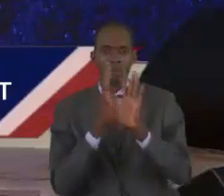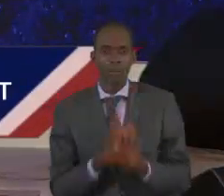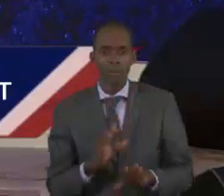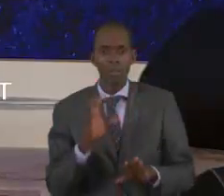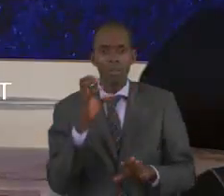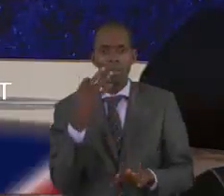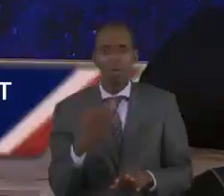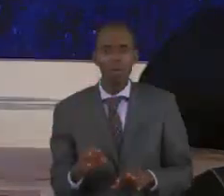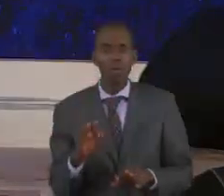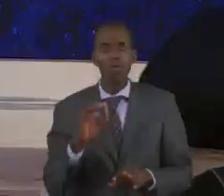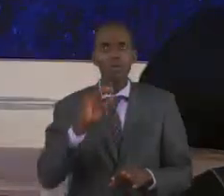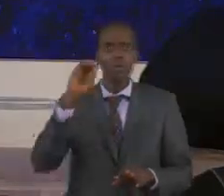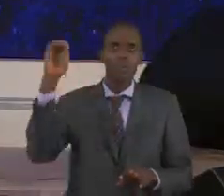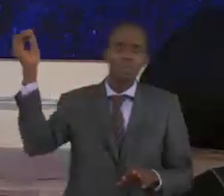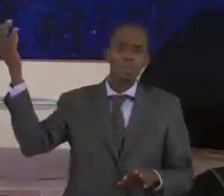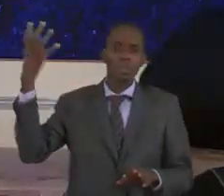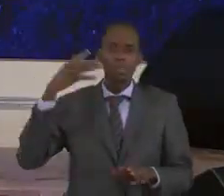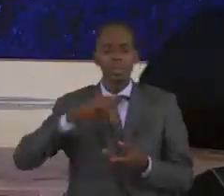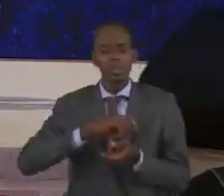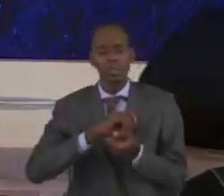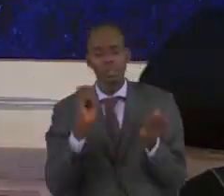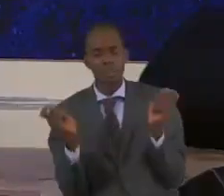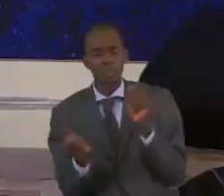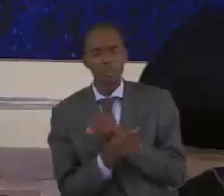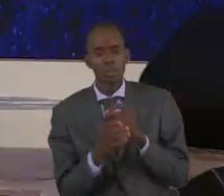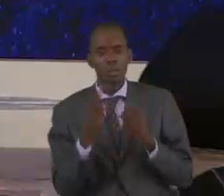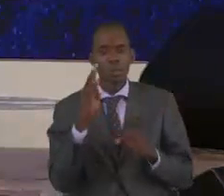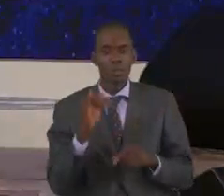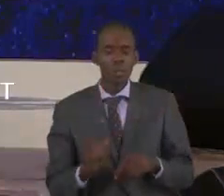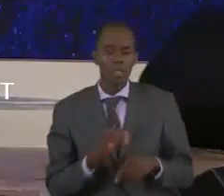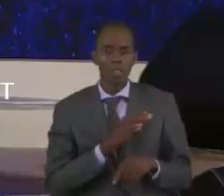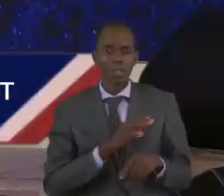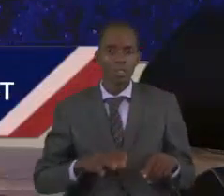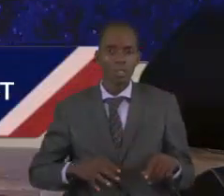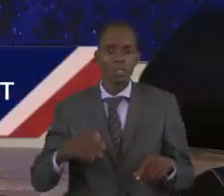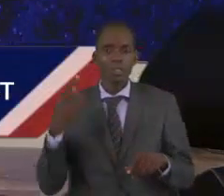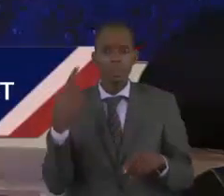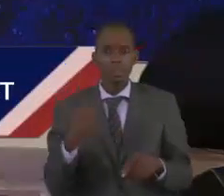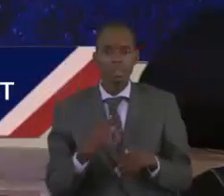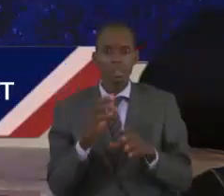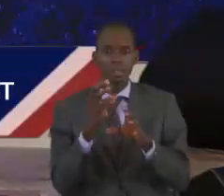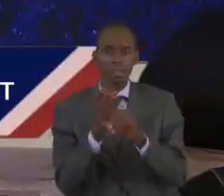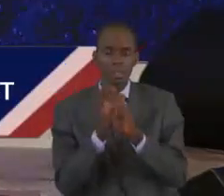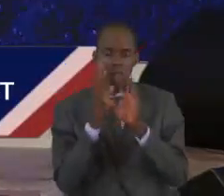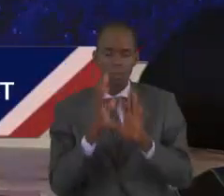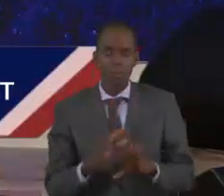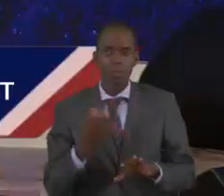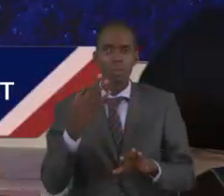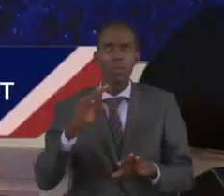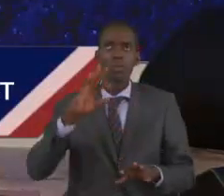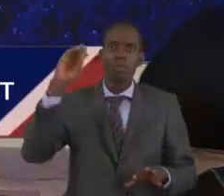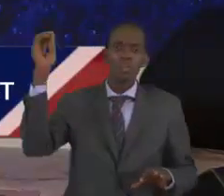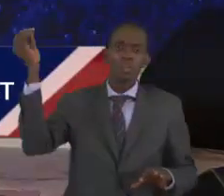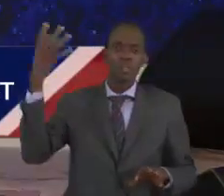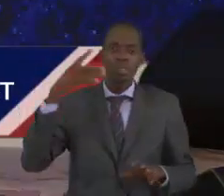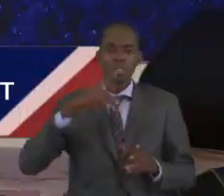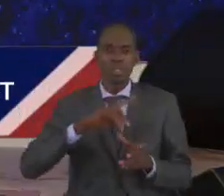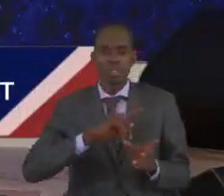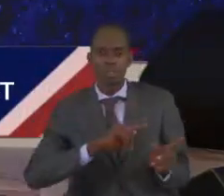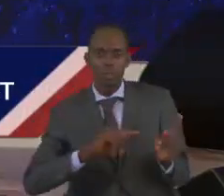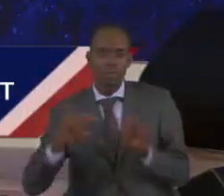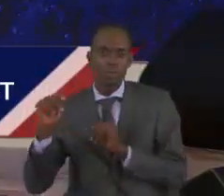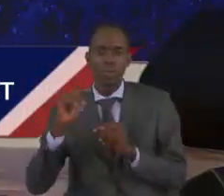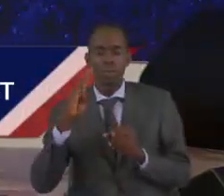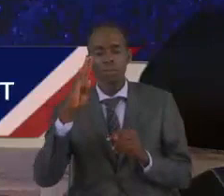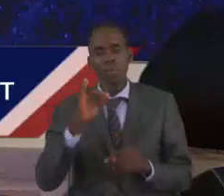grace transformed by Christ. Recipients of grace. We receive the grace of God, and that grace